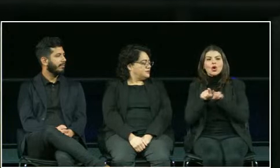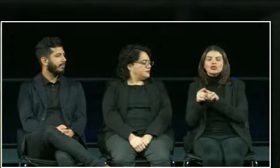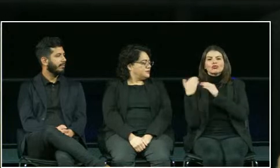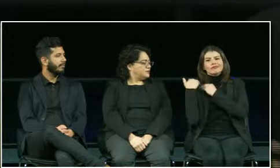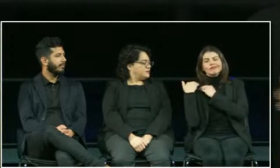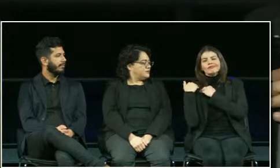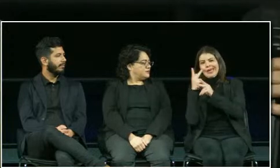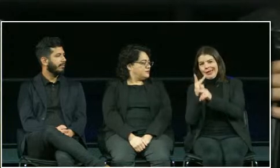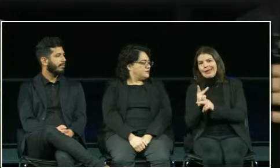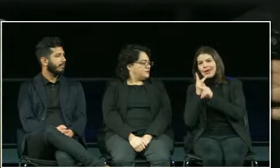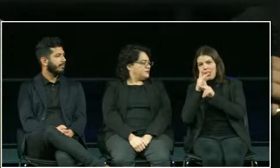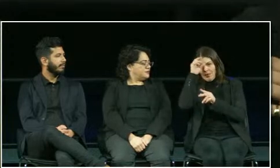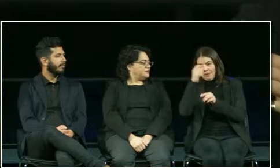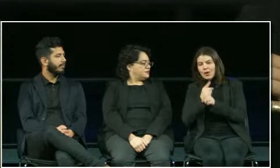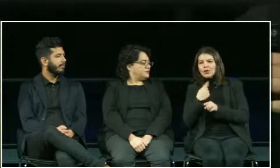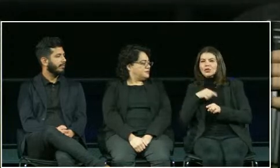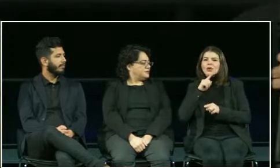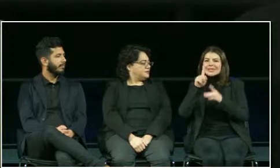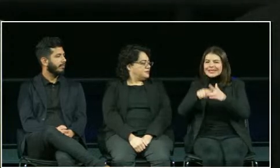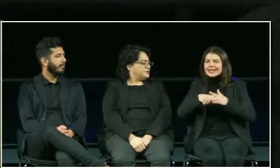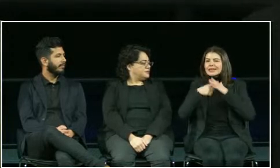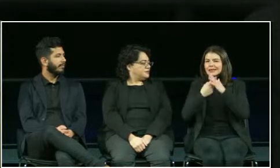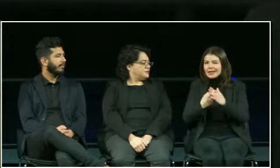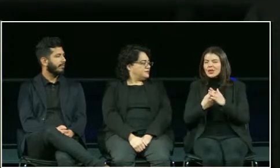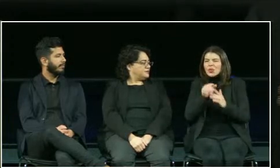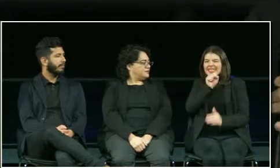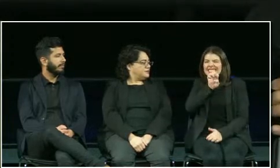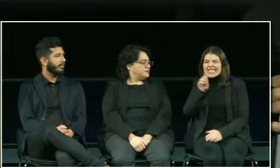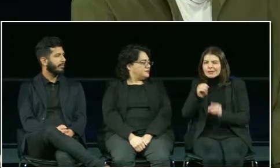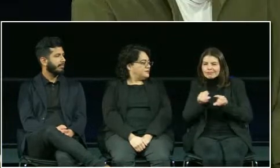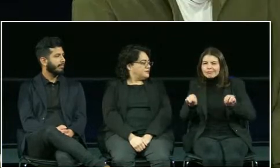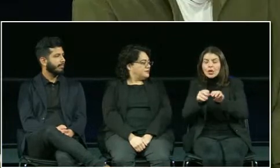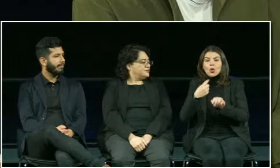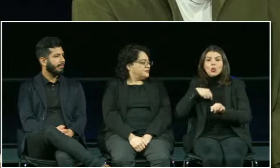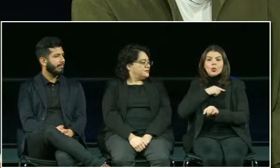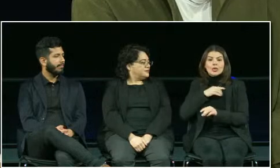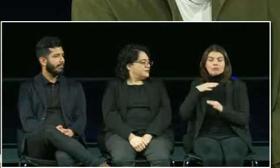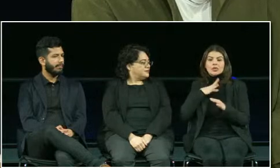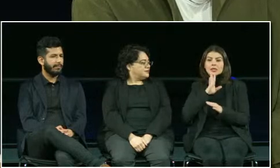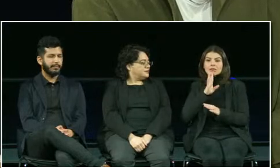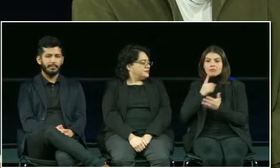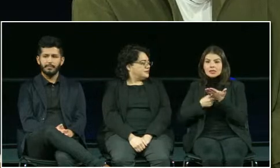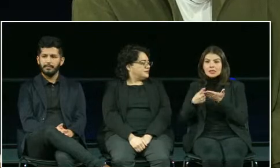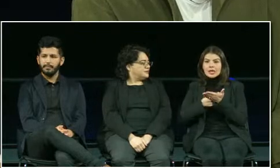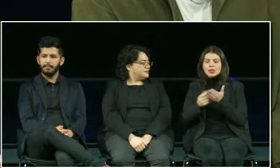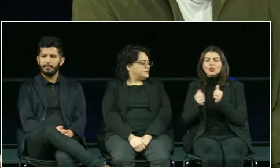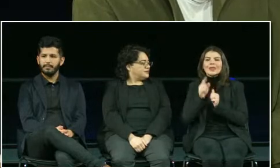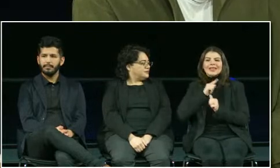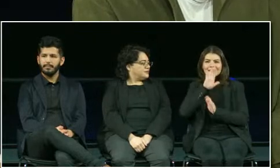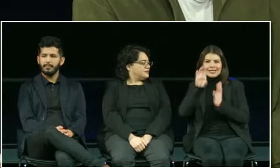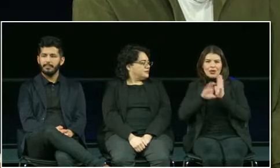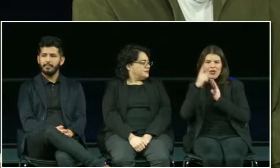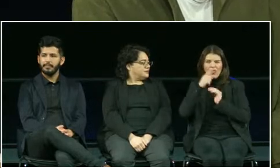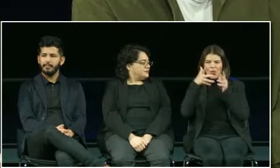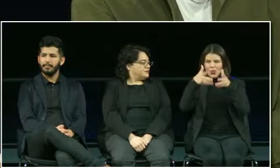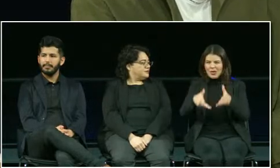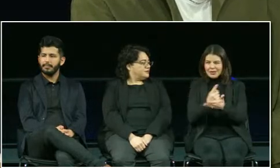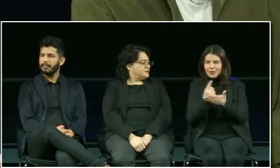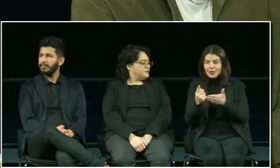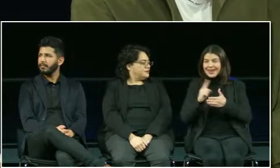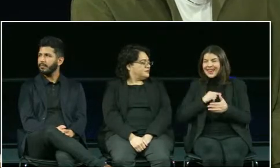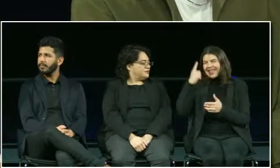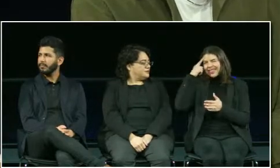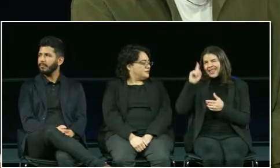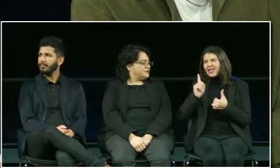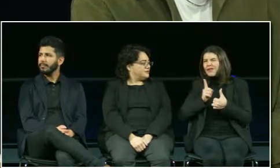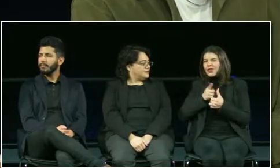So they were the initial kind of catalyst, they were the seed. We ended up speaking about these characters for the rest of the week. And I think initially